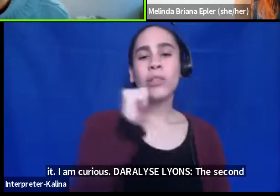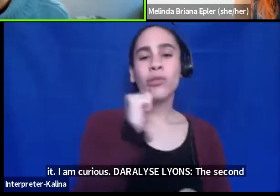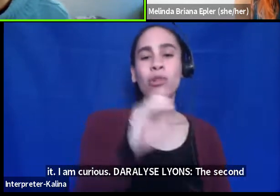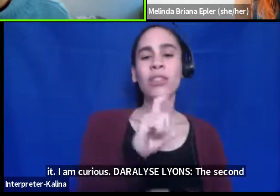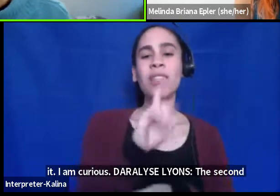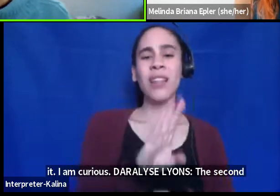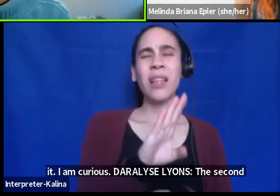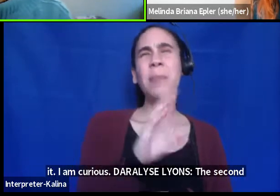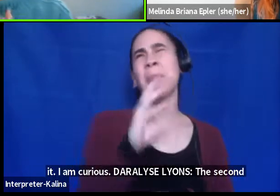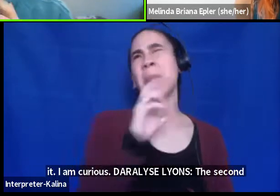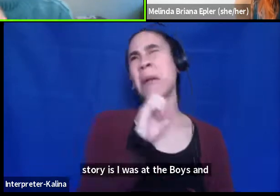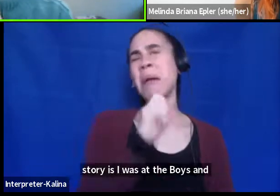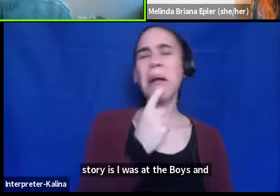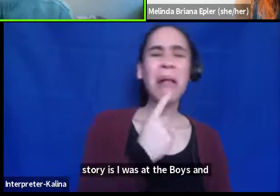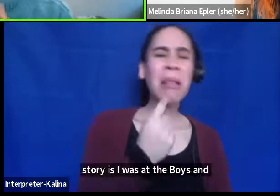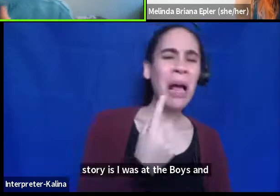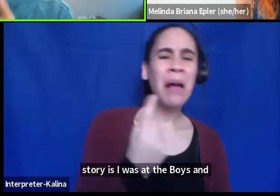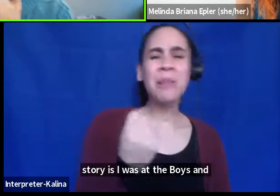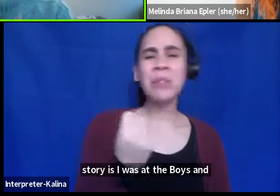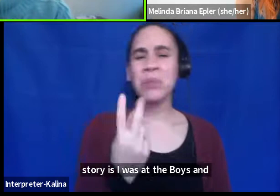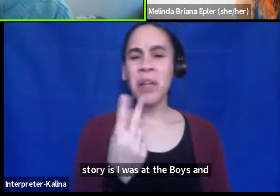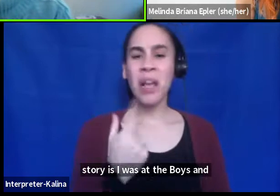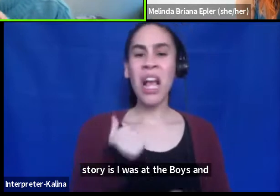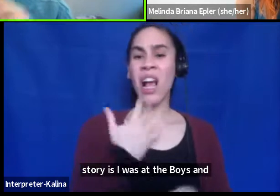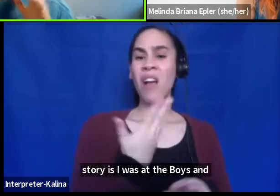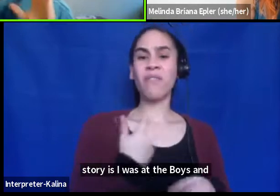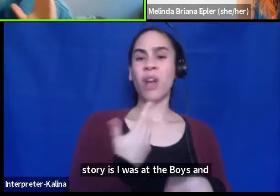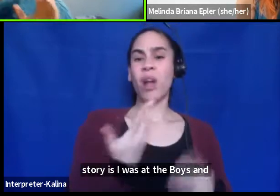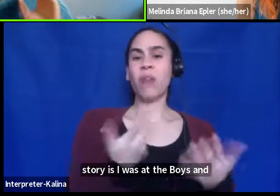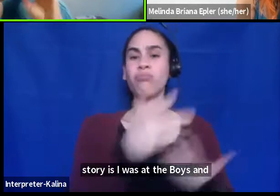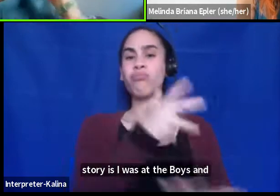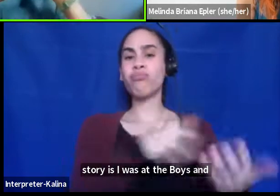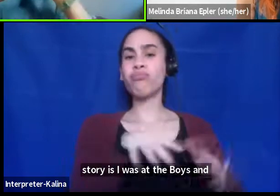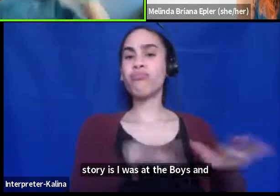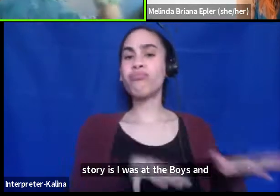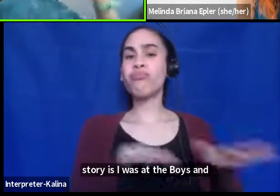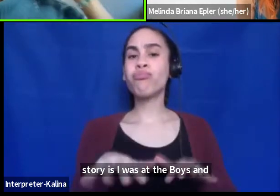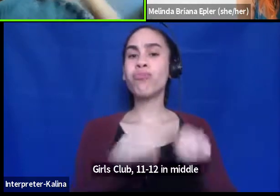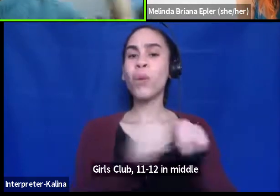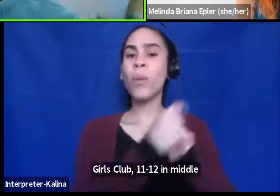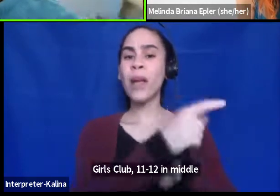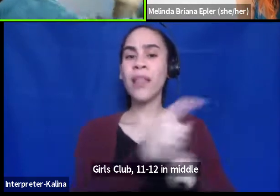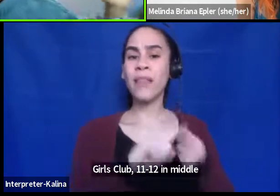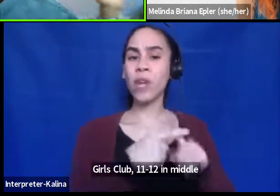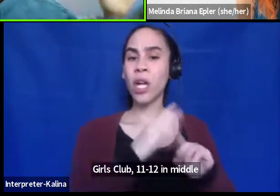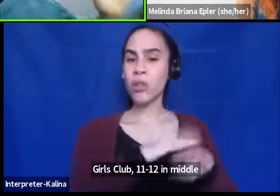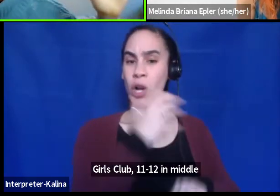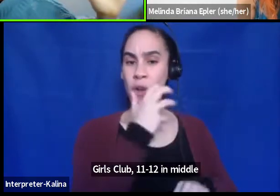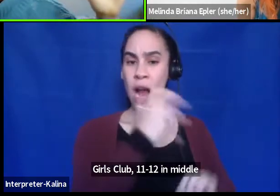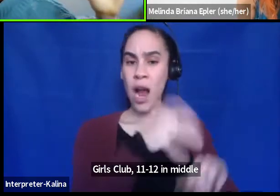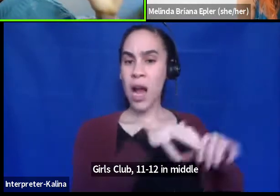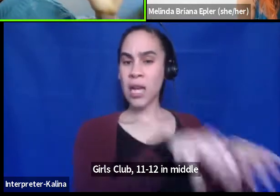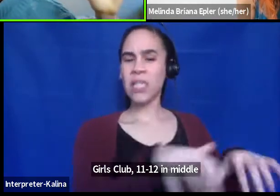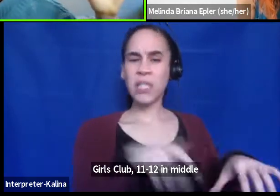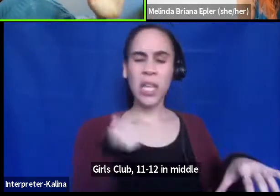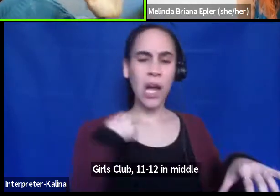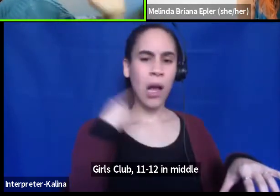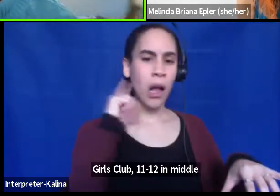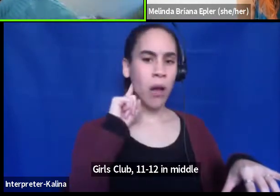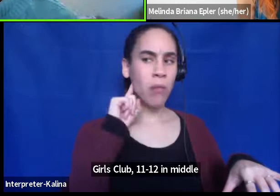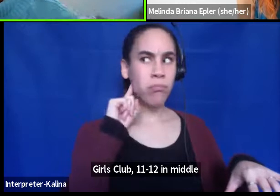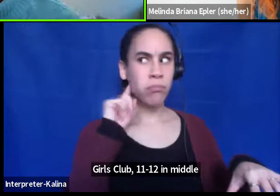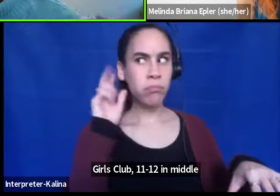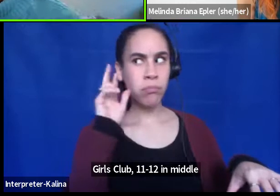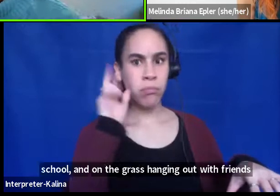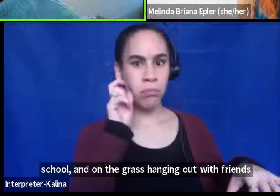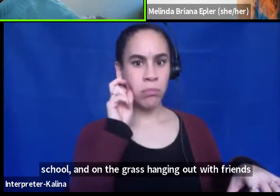And I was just sort of on the grass, like hanging out with some friends, and I heard just out of the corner of my ear, there was